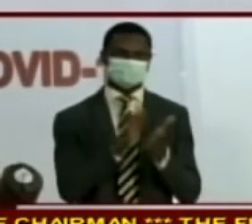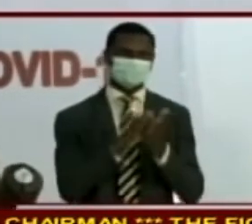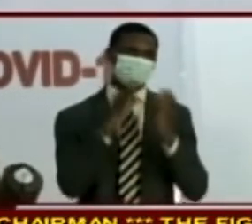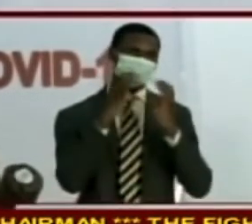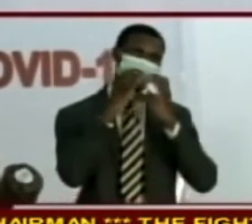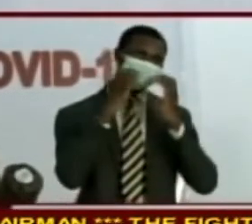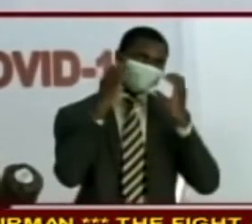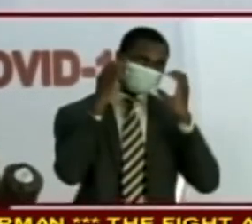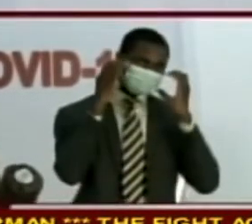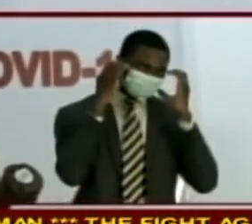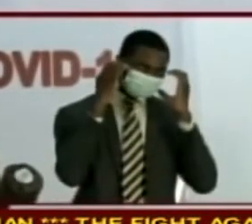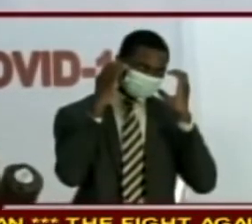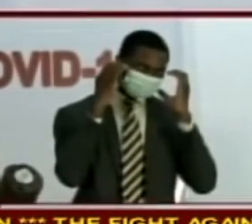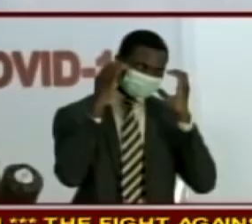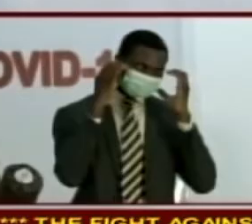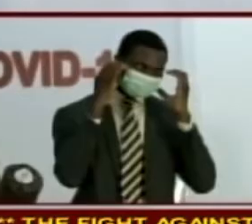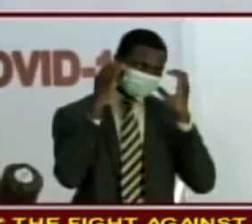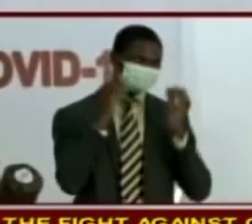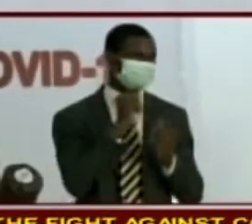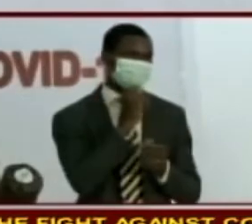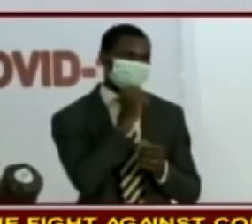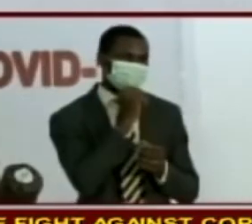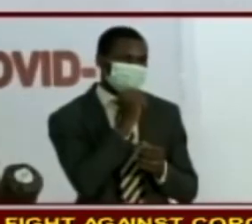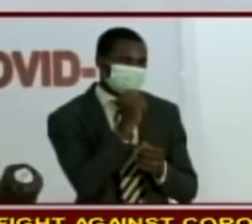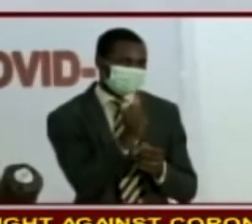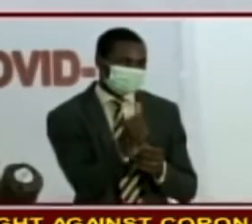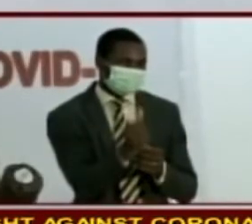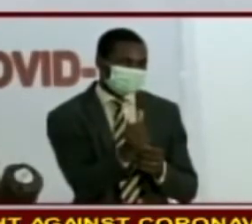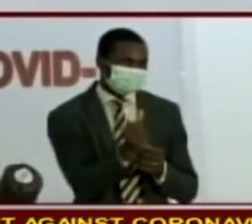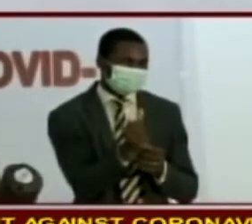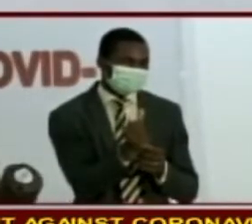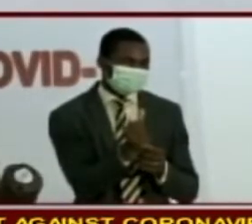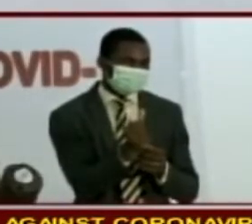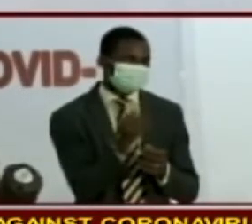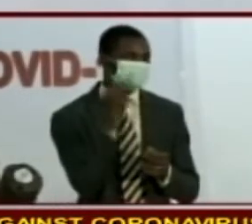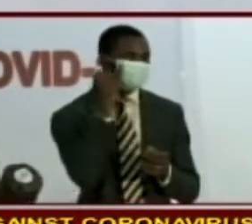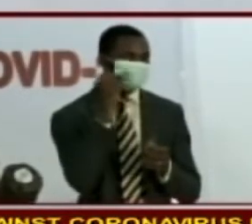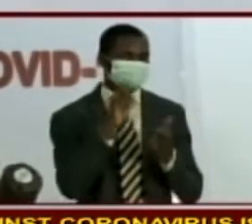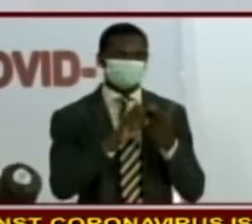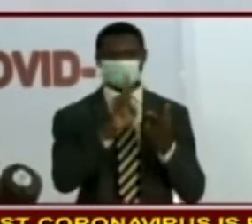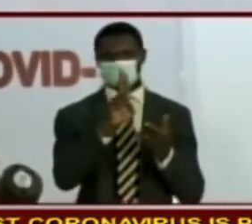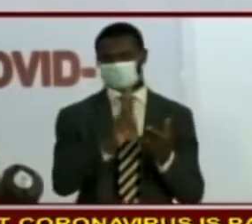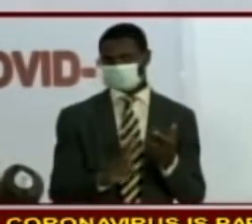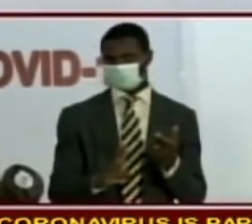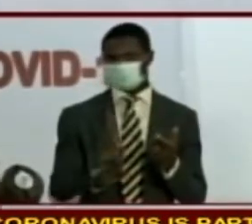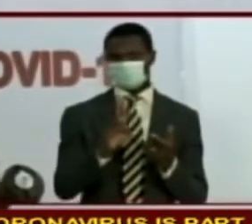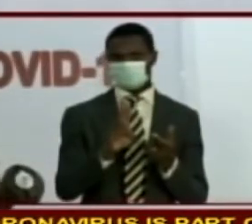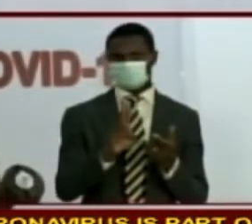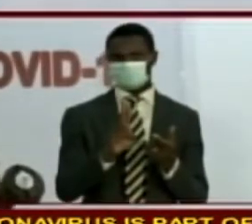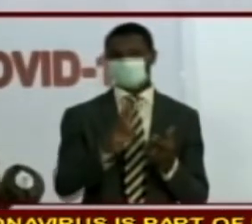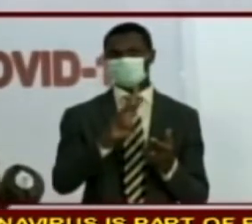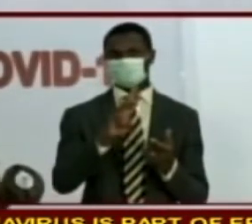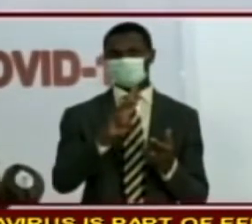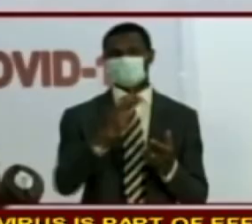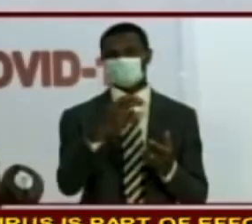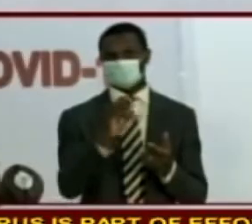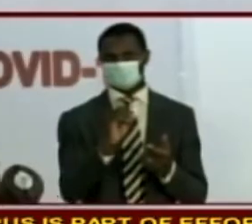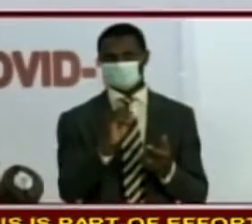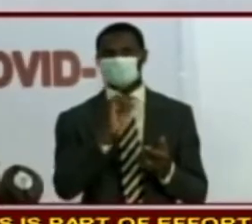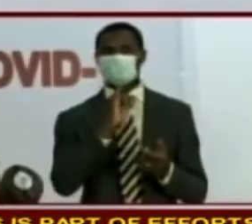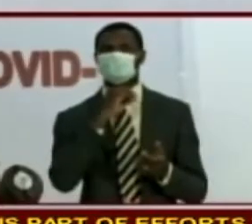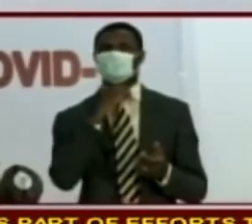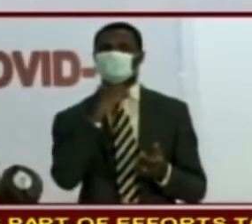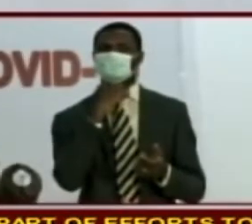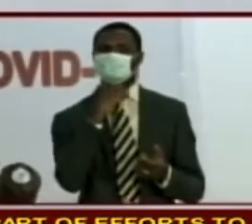masks are not to be used by the healthy. I think what they're saying, and if you read their